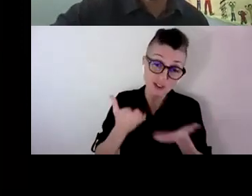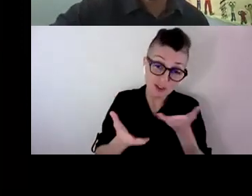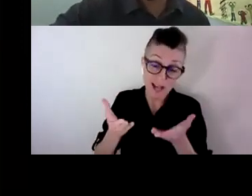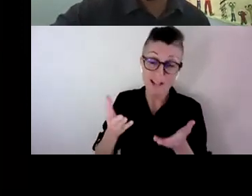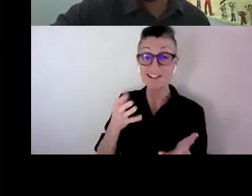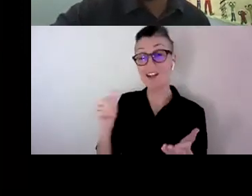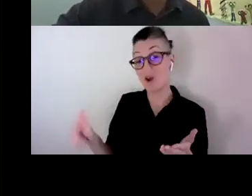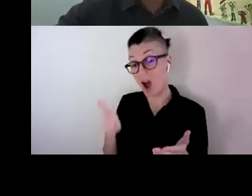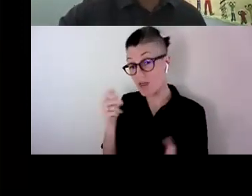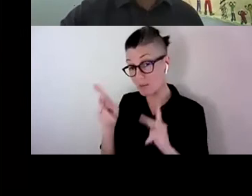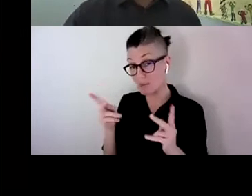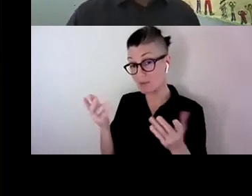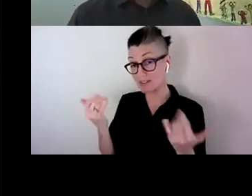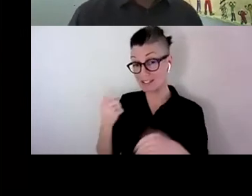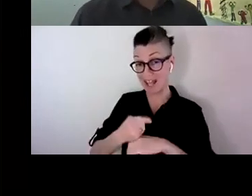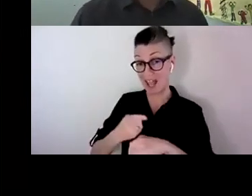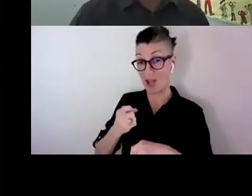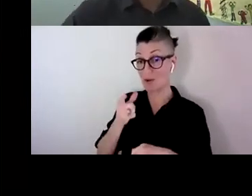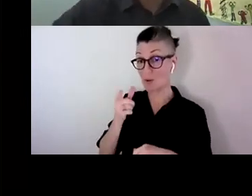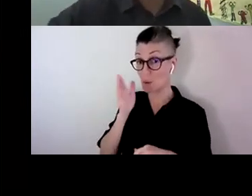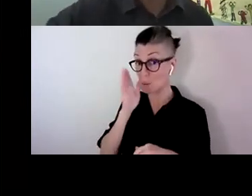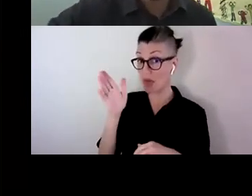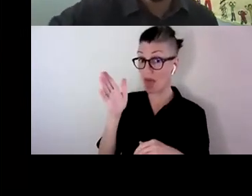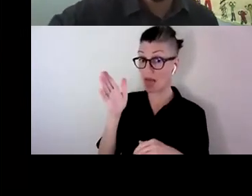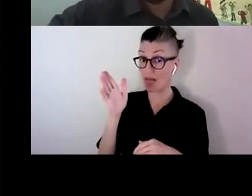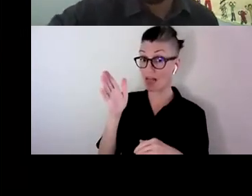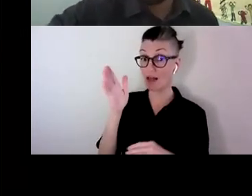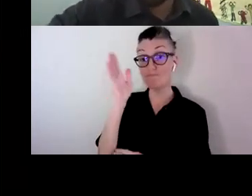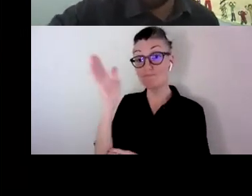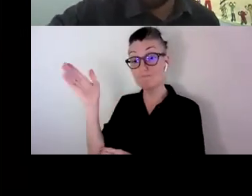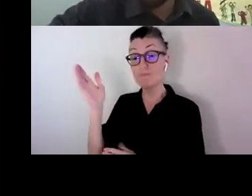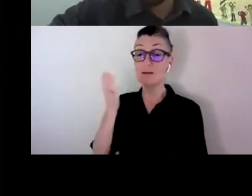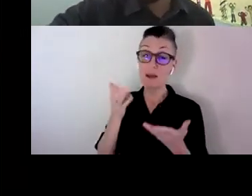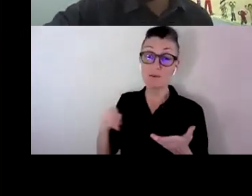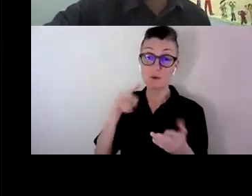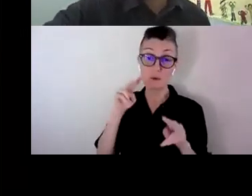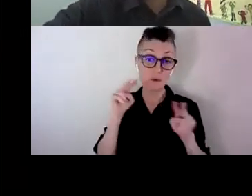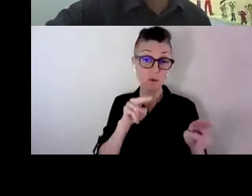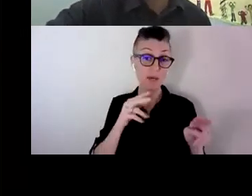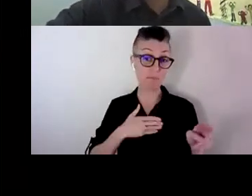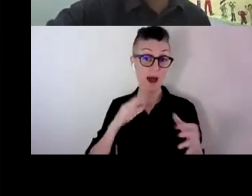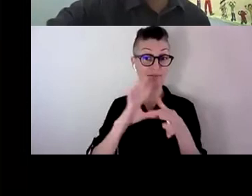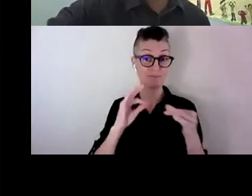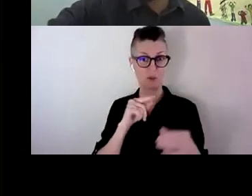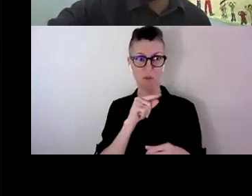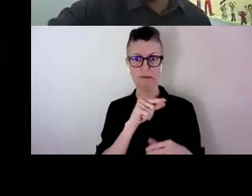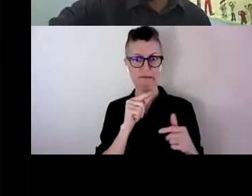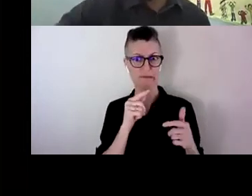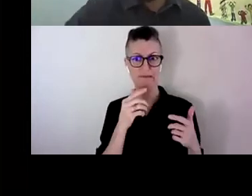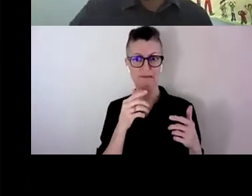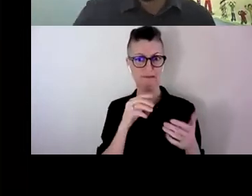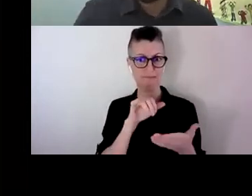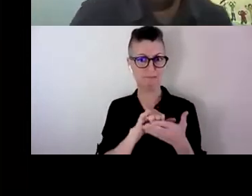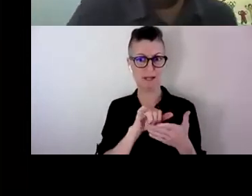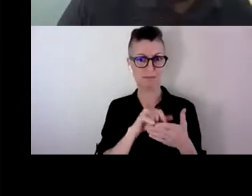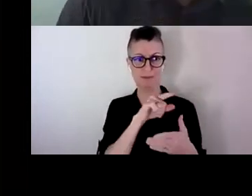series, many of them may be perceived as far-fetched or too risky. So I want to end with this. Many